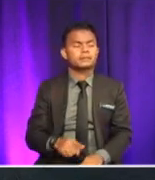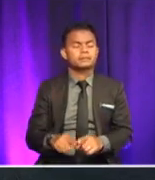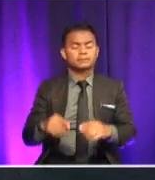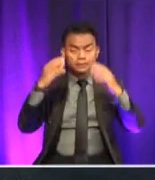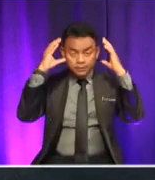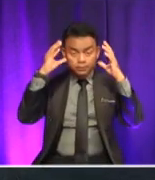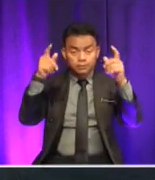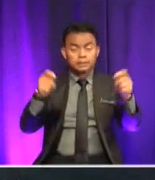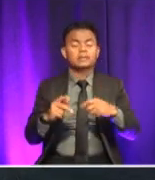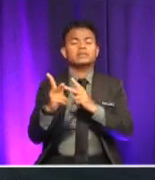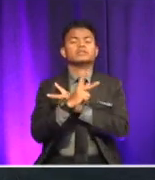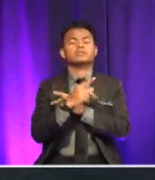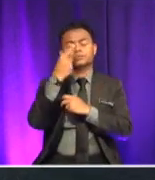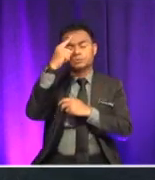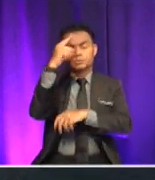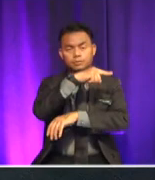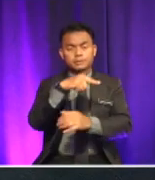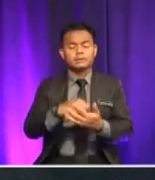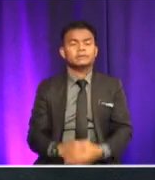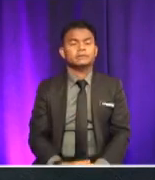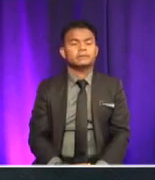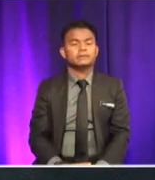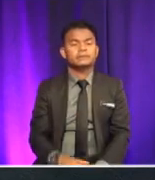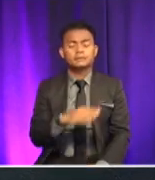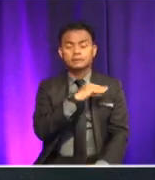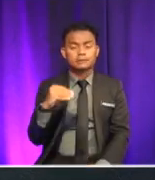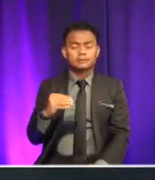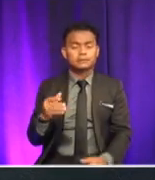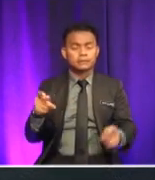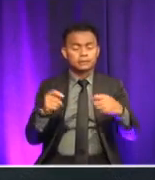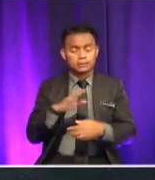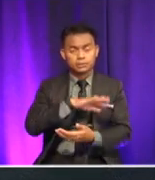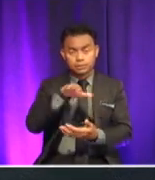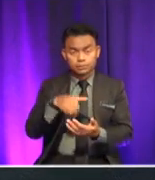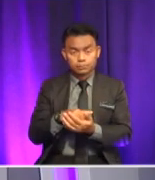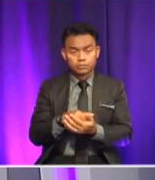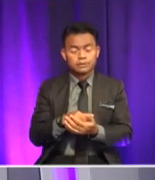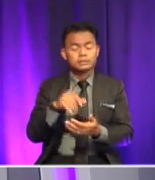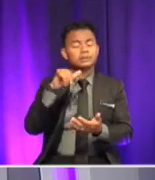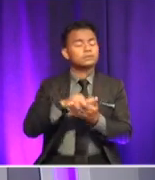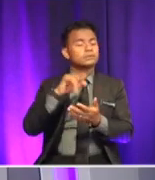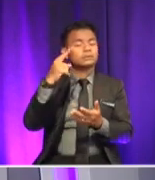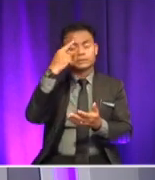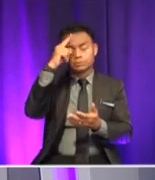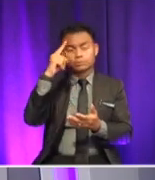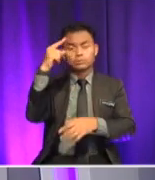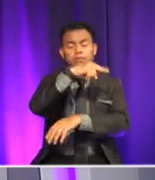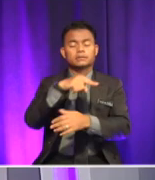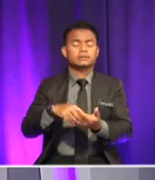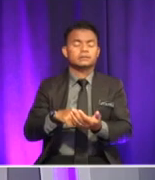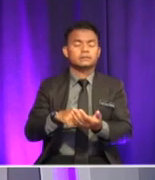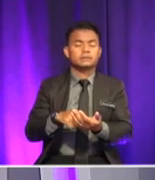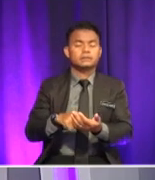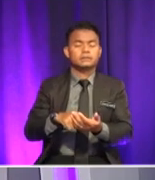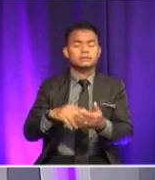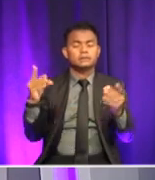say thank you very much for today's class. And thank you, everyone, for watching. That is all from us today here at Sukses SPM. My name is